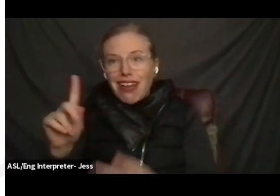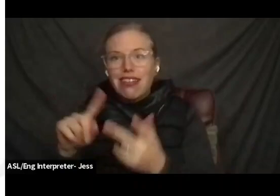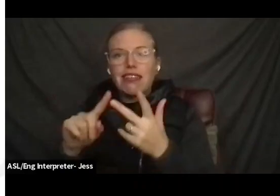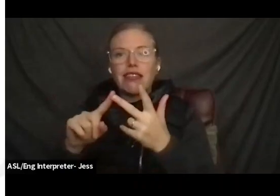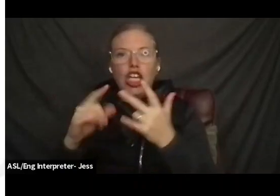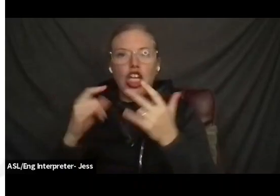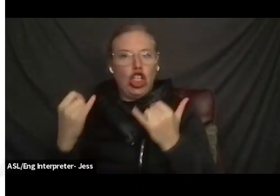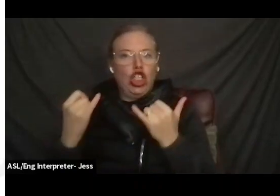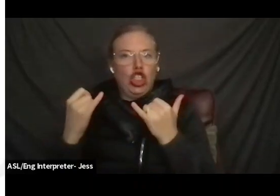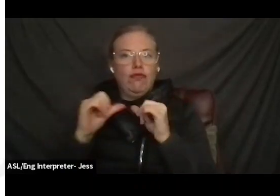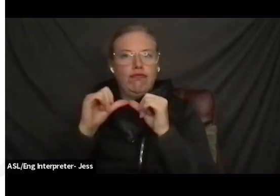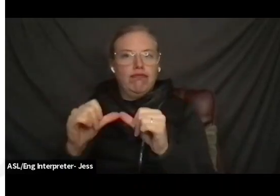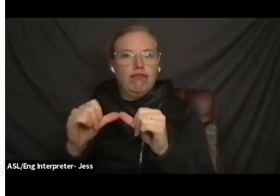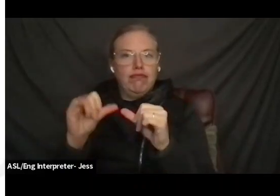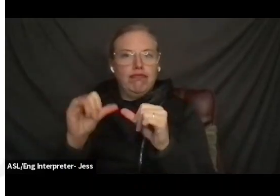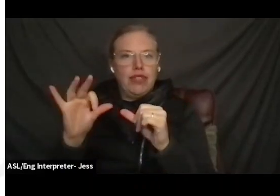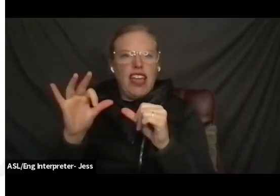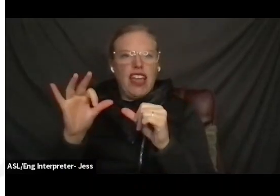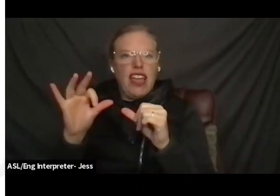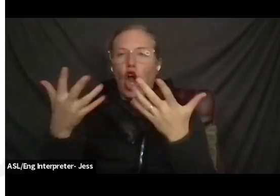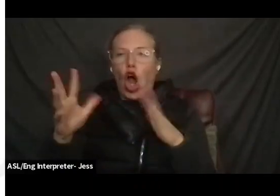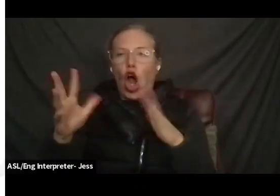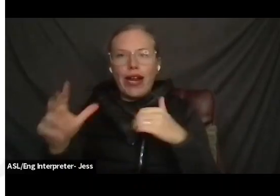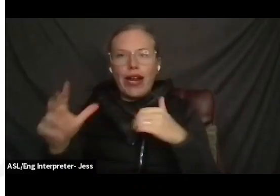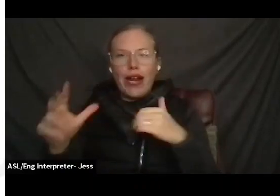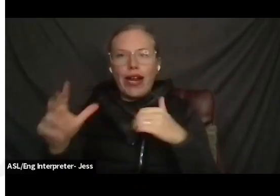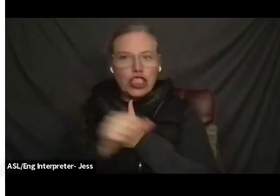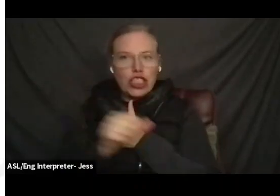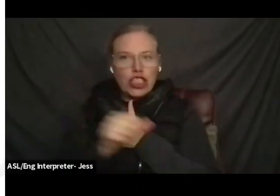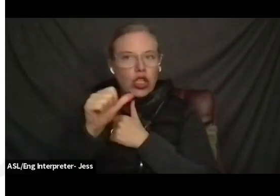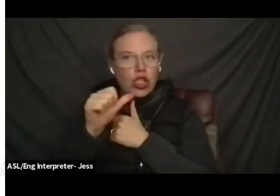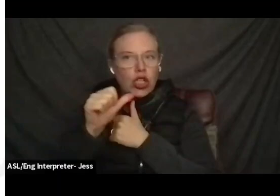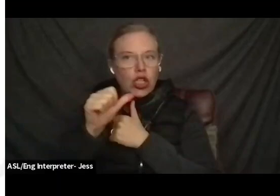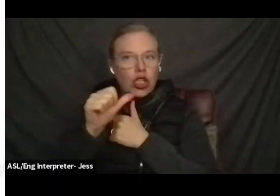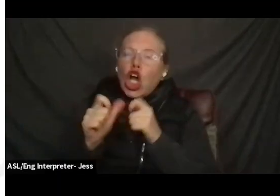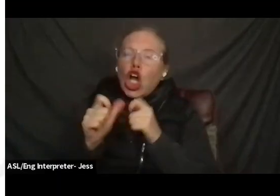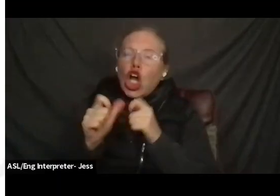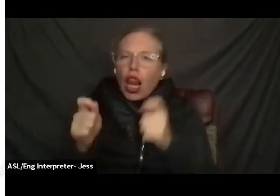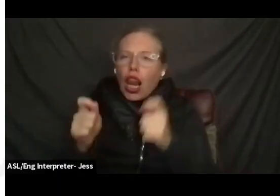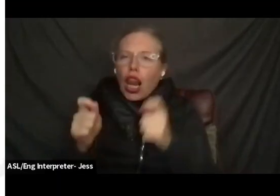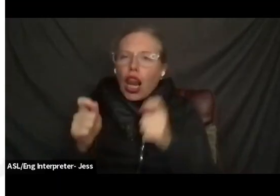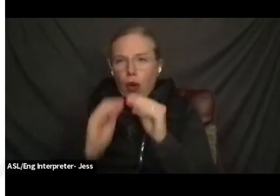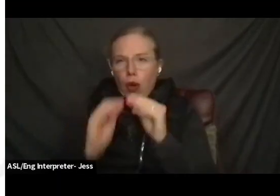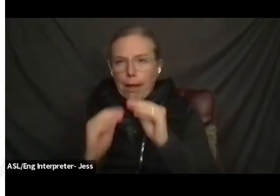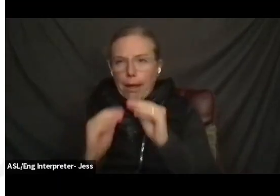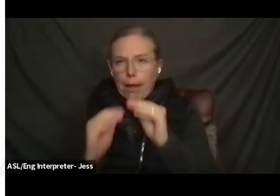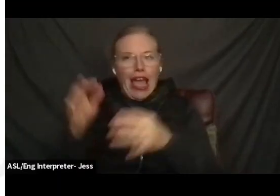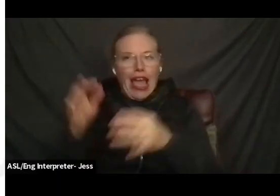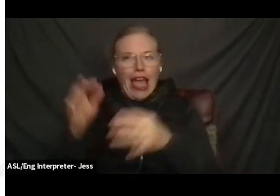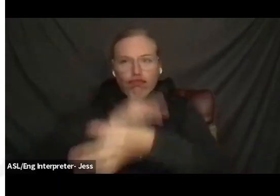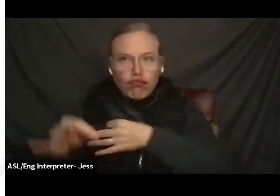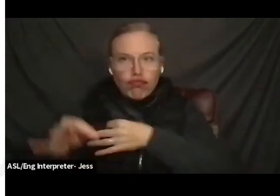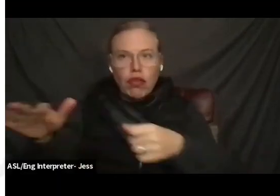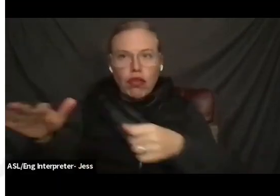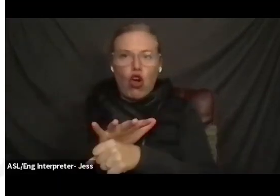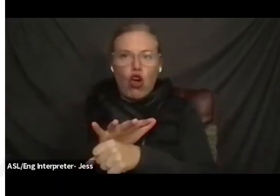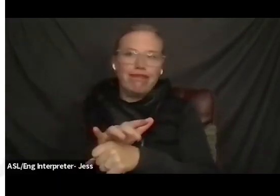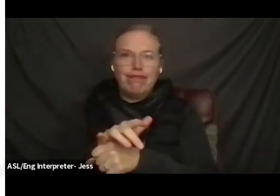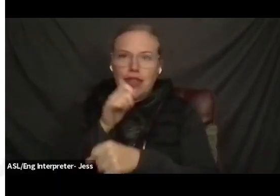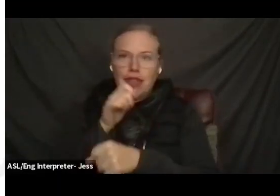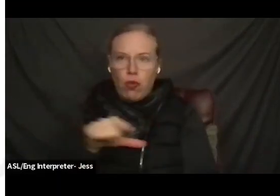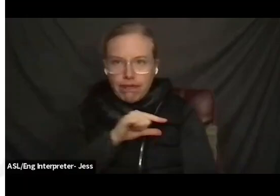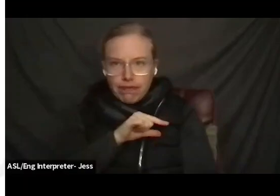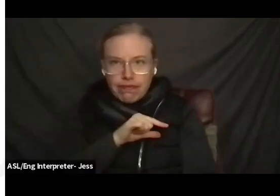existing. If they are a safety hazard, we could do something, we can repair it, we just can't replace the whole deck.